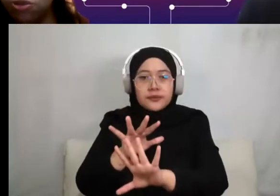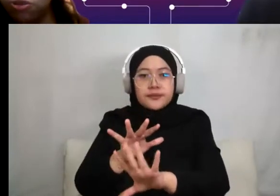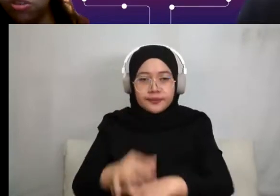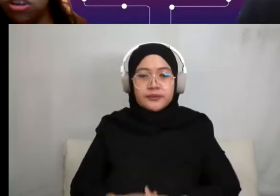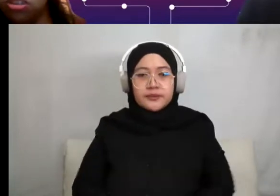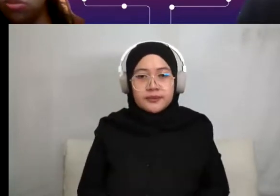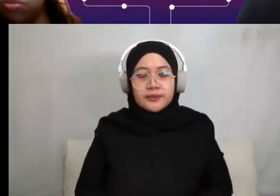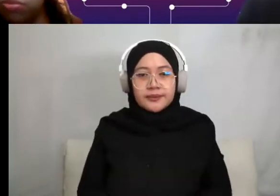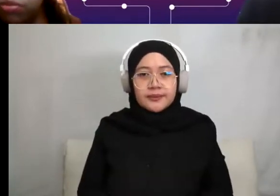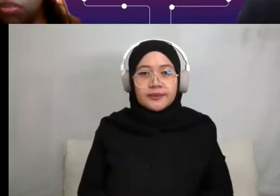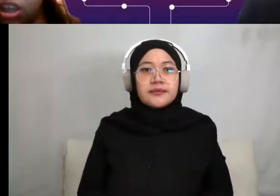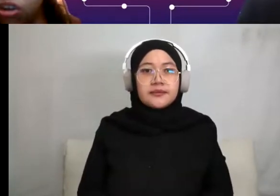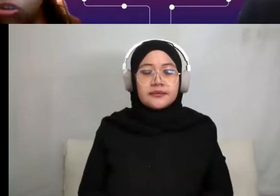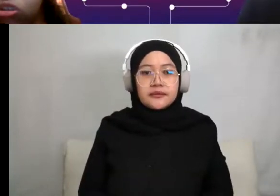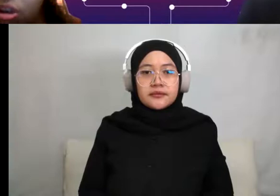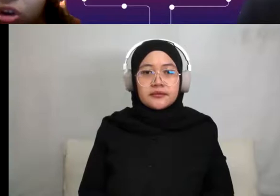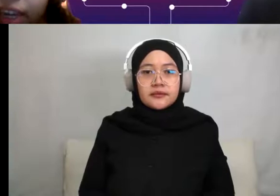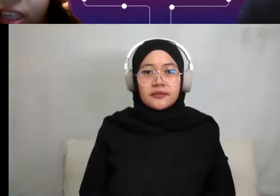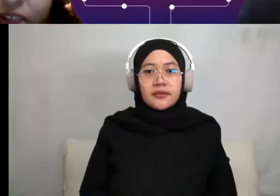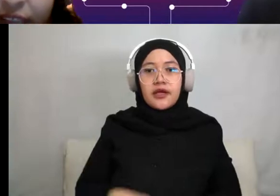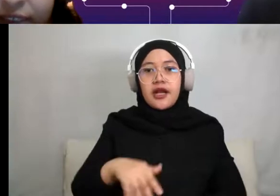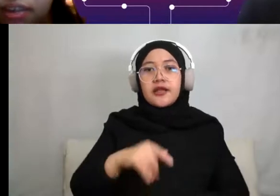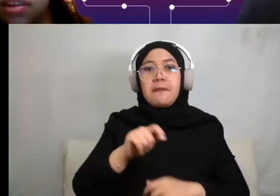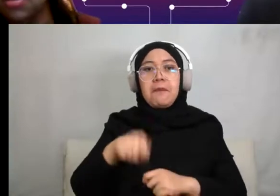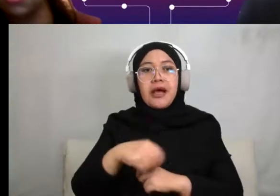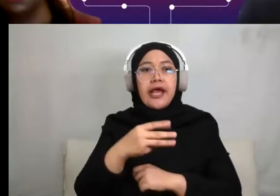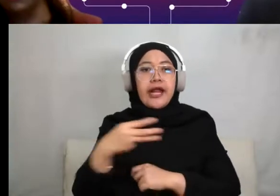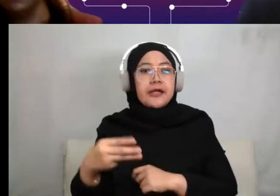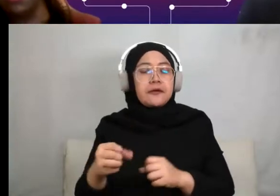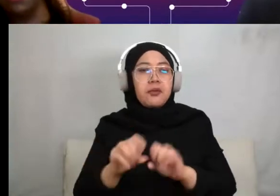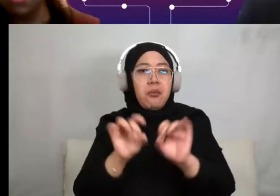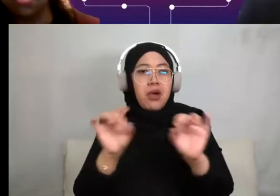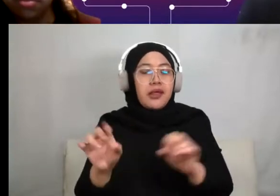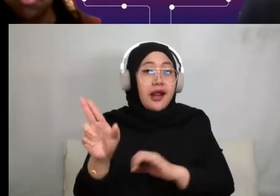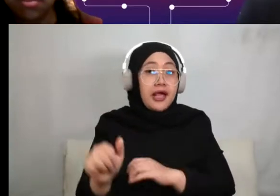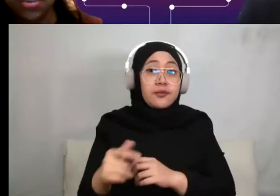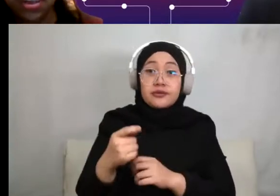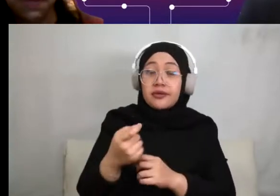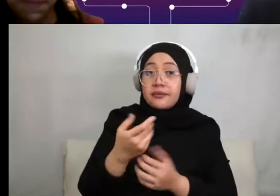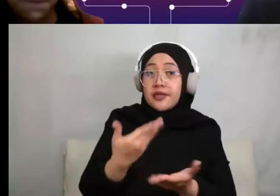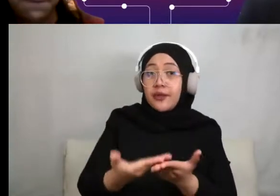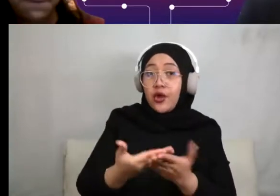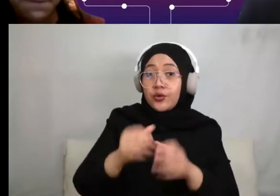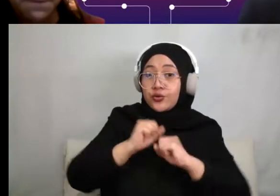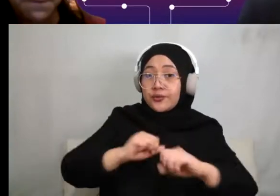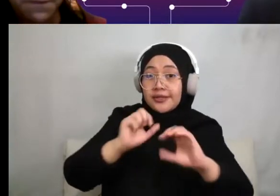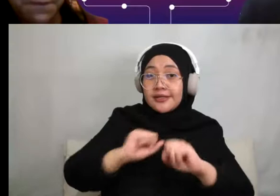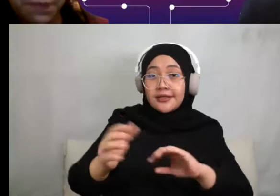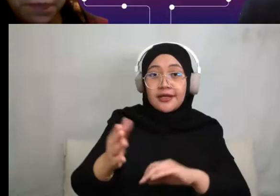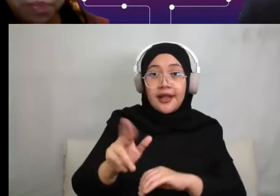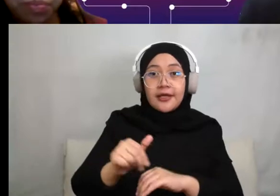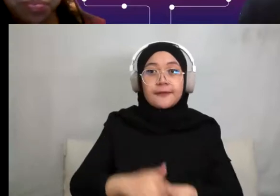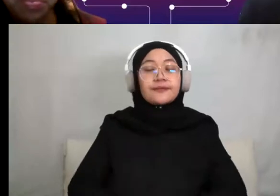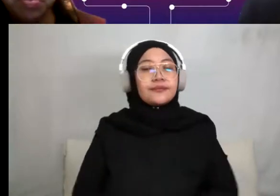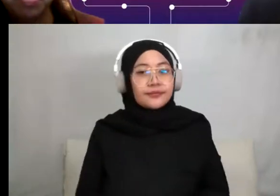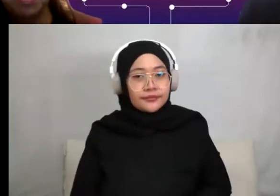energy. So can you throw some more light on that? Yes. See, actually, we are also suffering